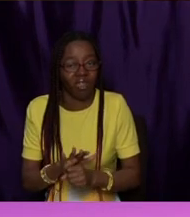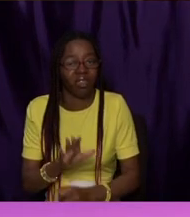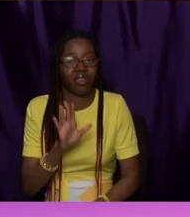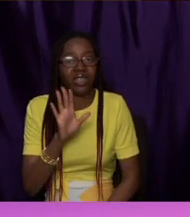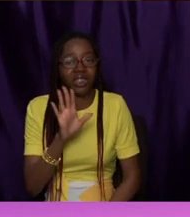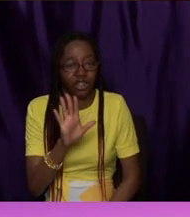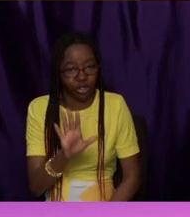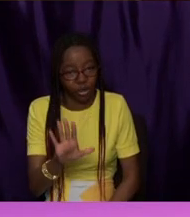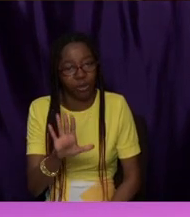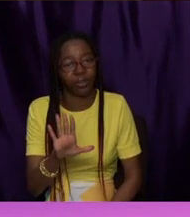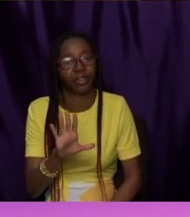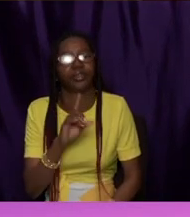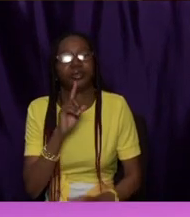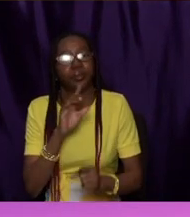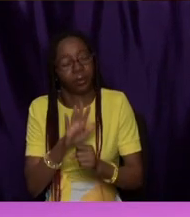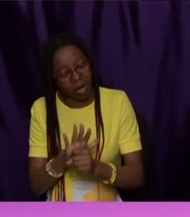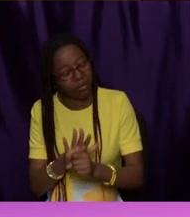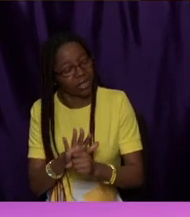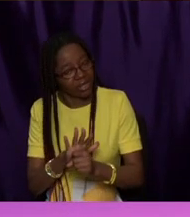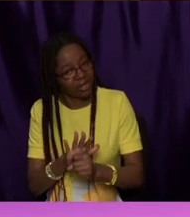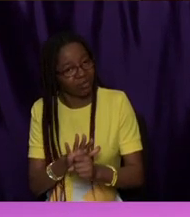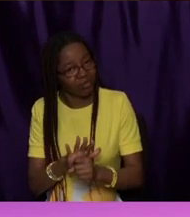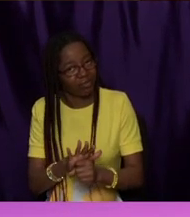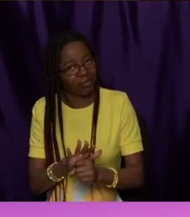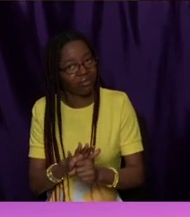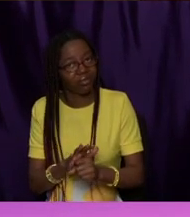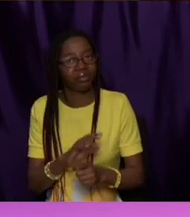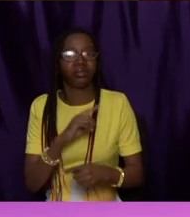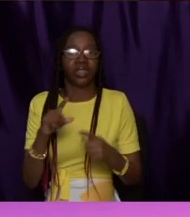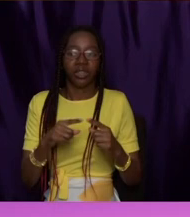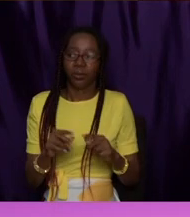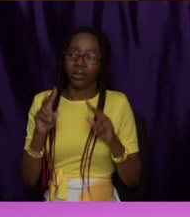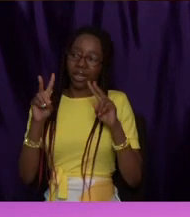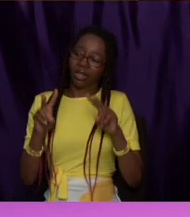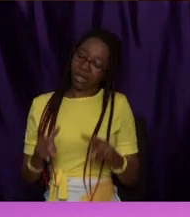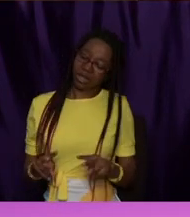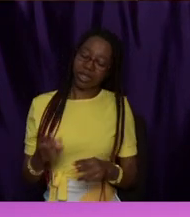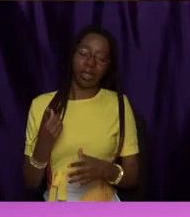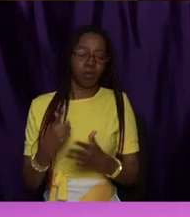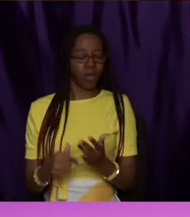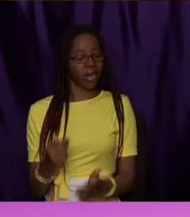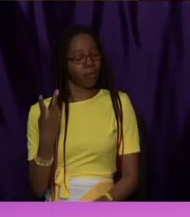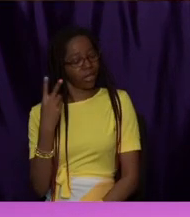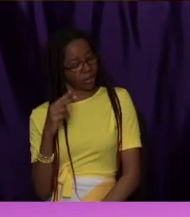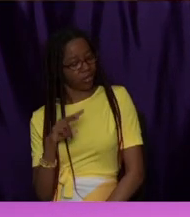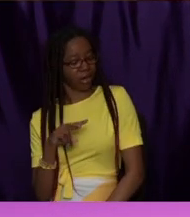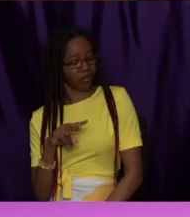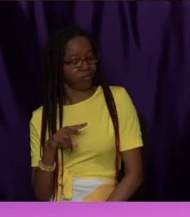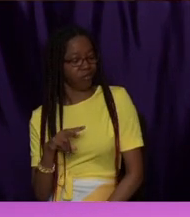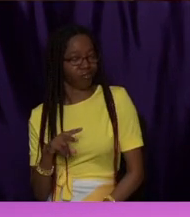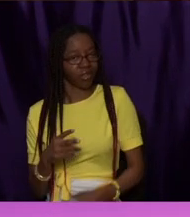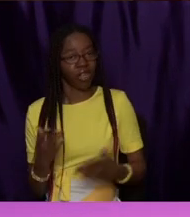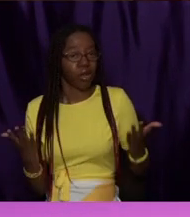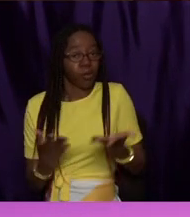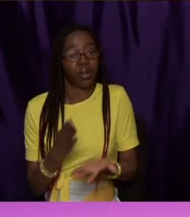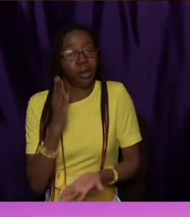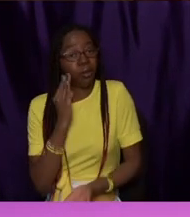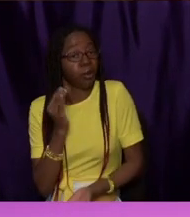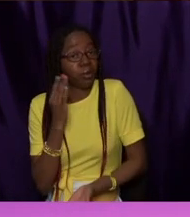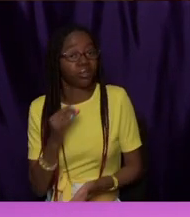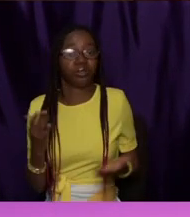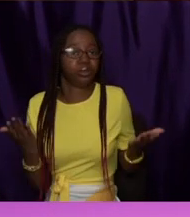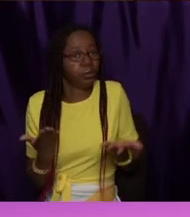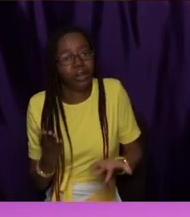your promise. When I look at what I'm looking at, when I'm going through what I'm